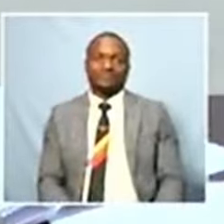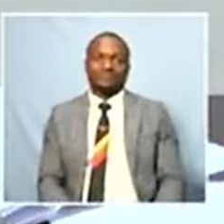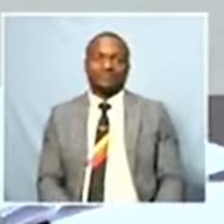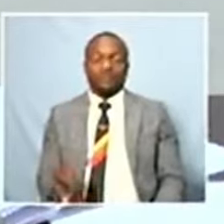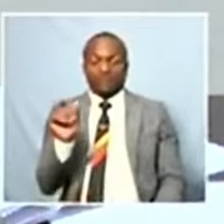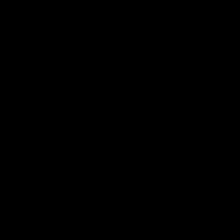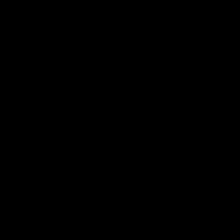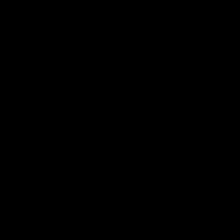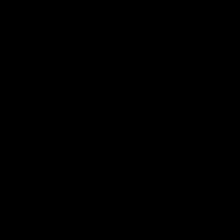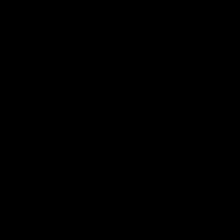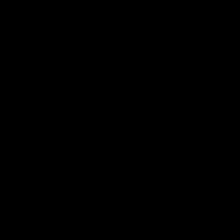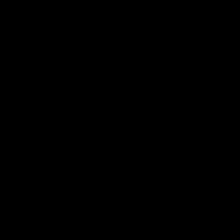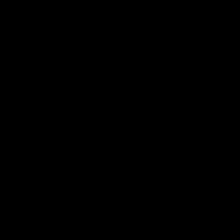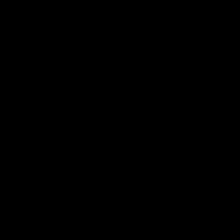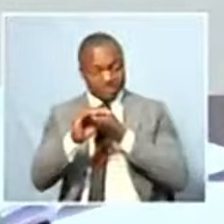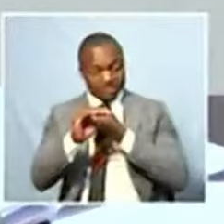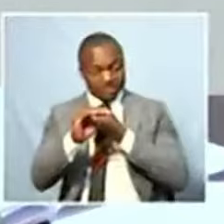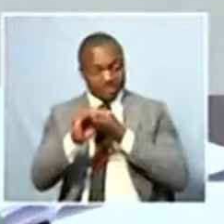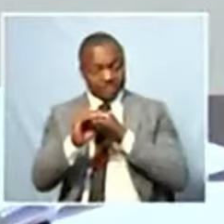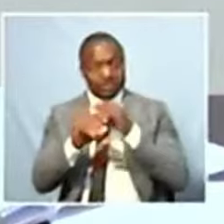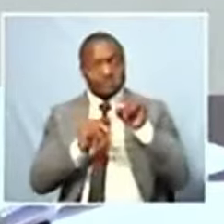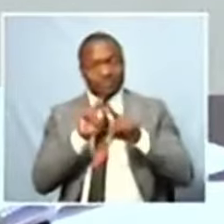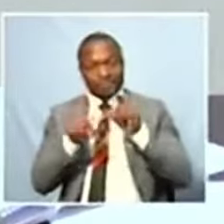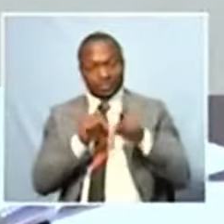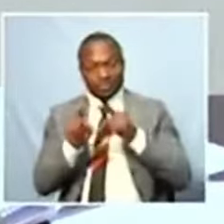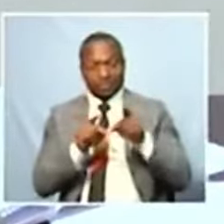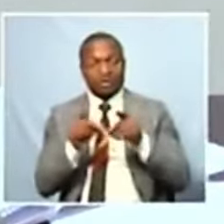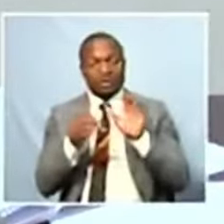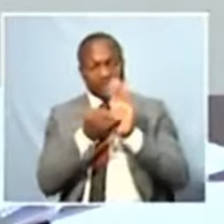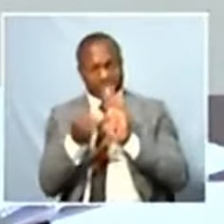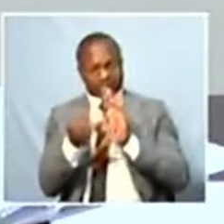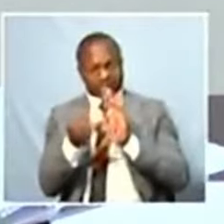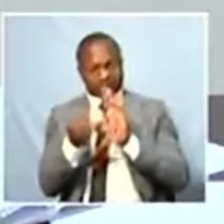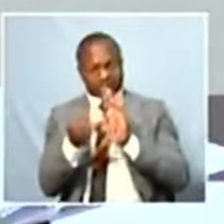individual level, these are individuals with a formal identity. They have